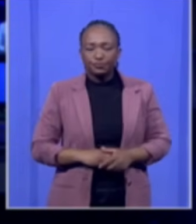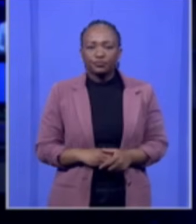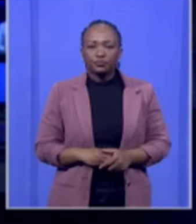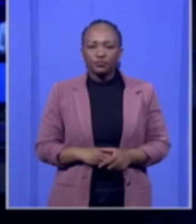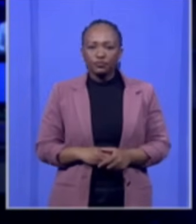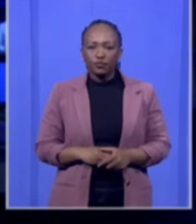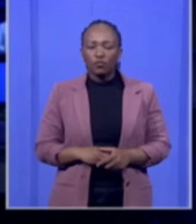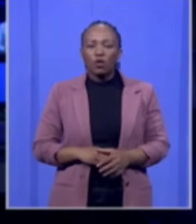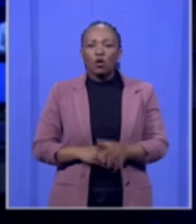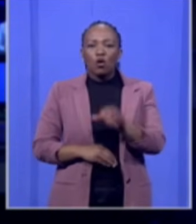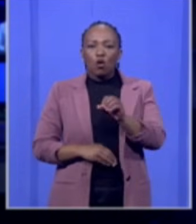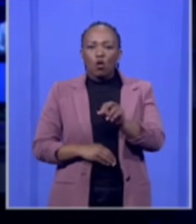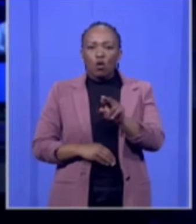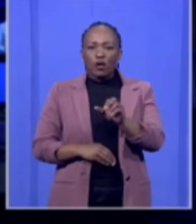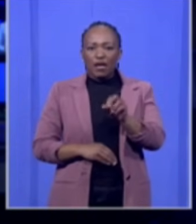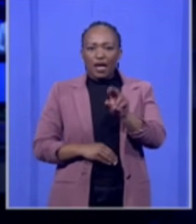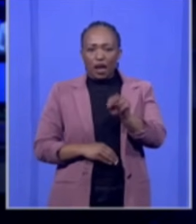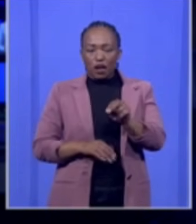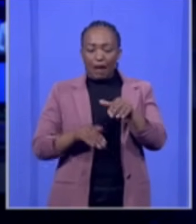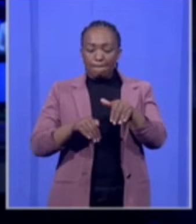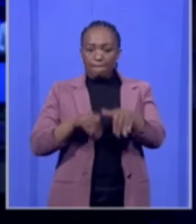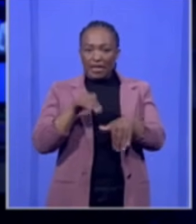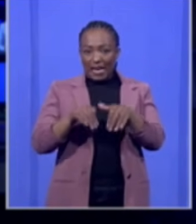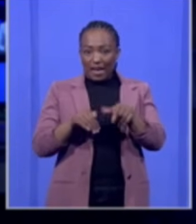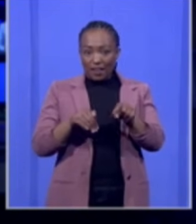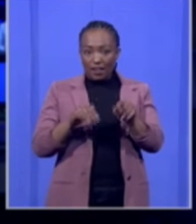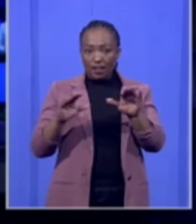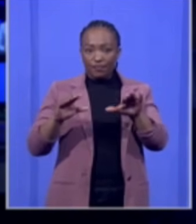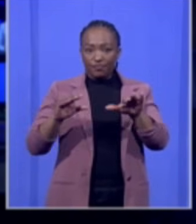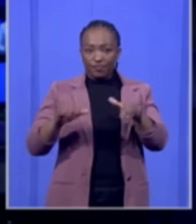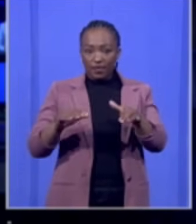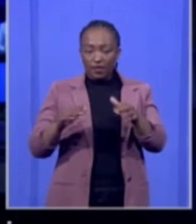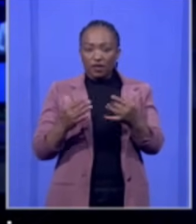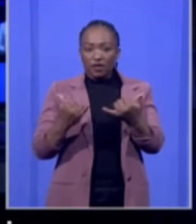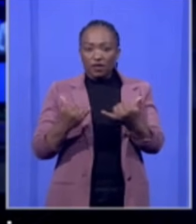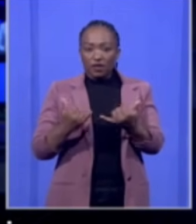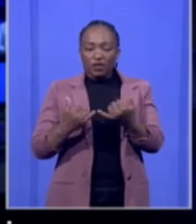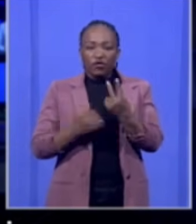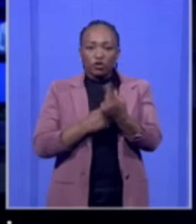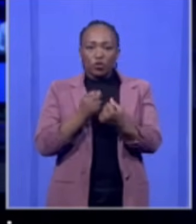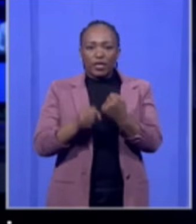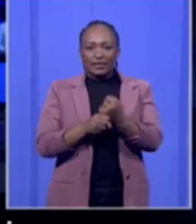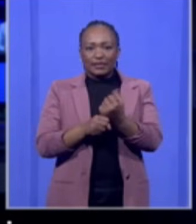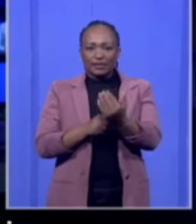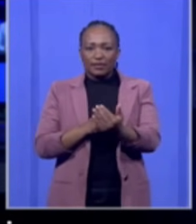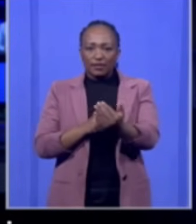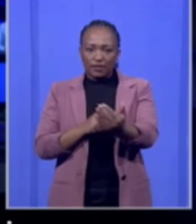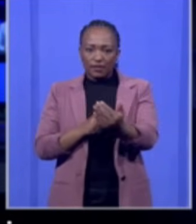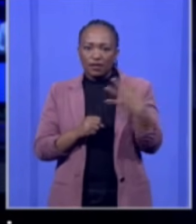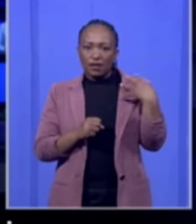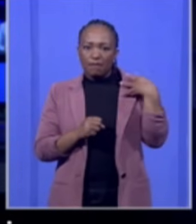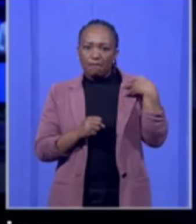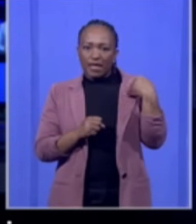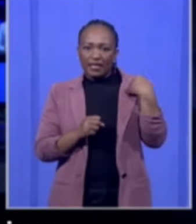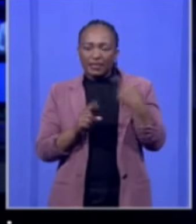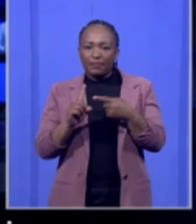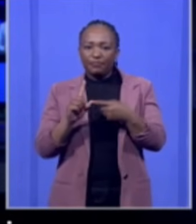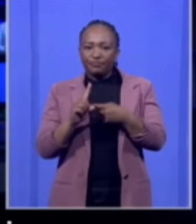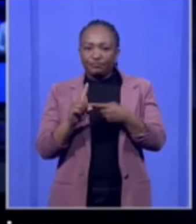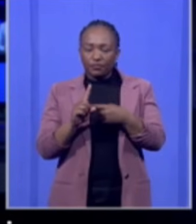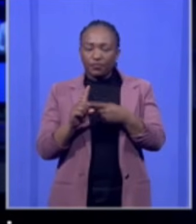Morafo wa Orion Minerals o se o le mothating wa tlhahiso ya dirafshwa dilemo tse 2 tse tlang. Letona la naha la dirafshwa Gore Mantashe